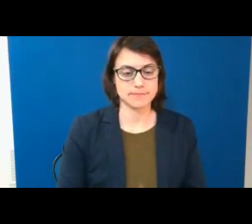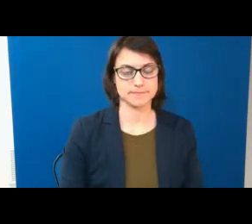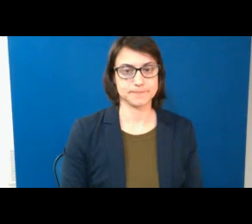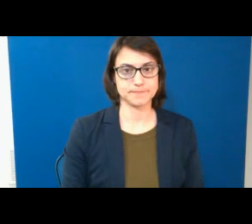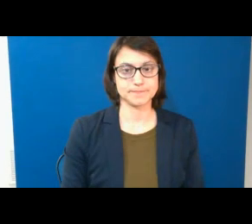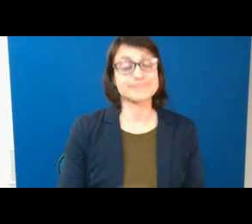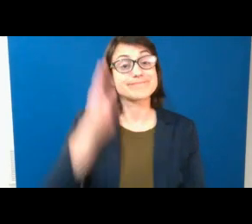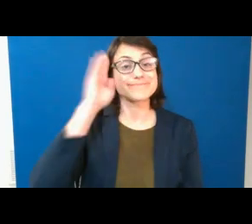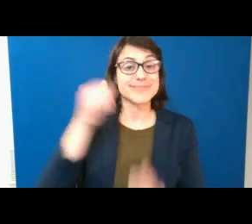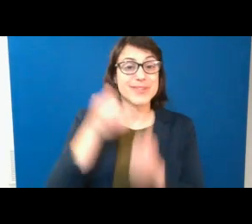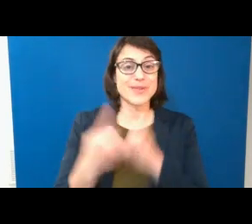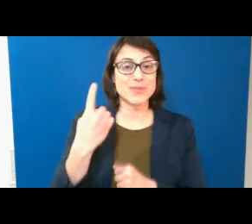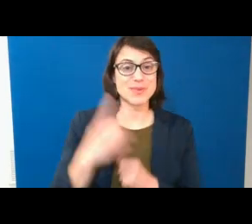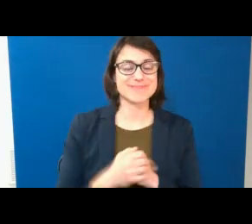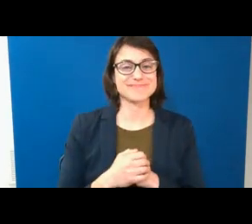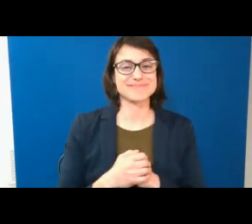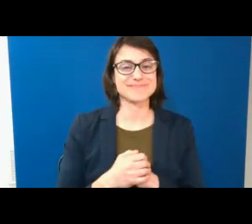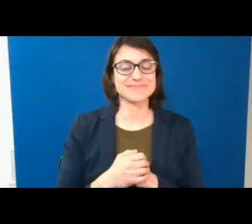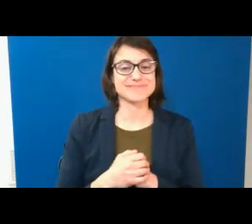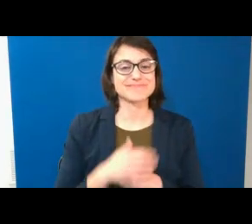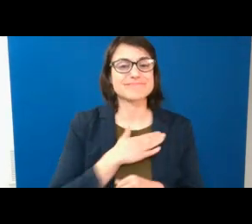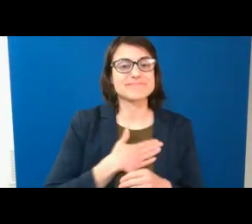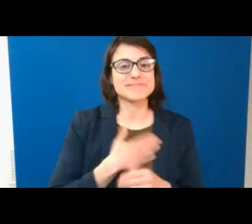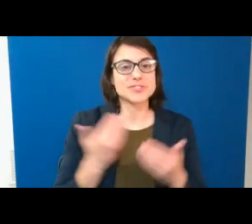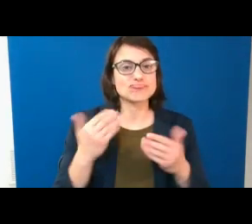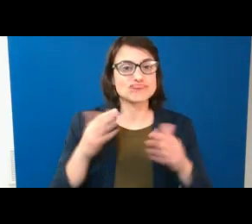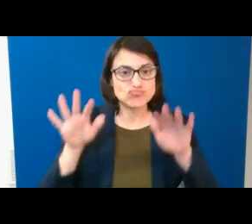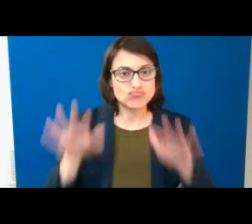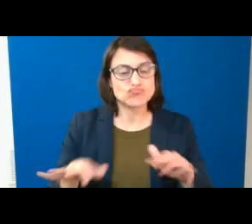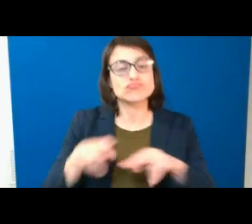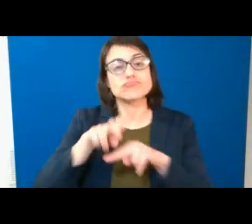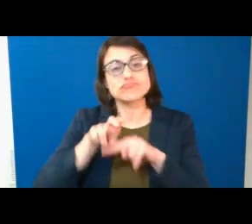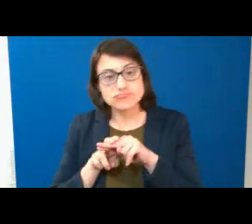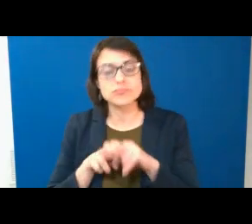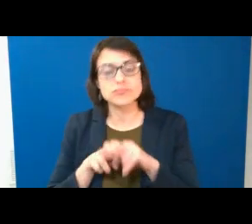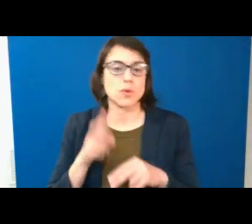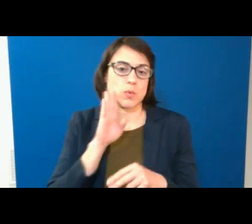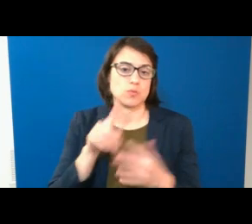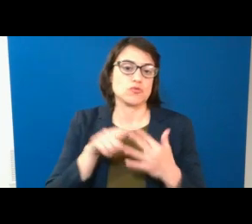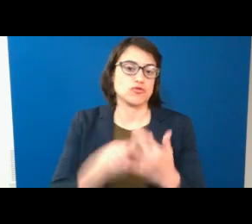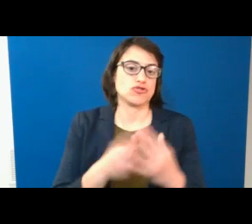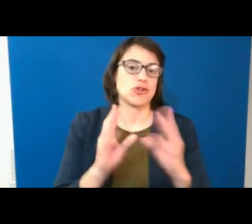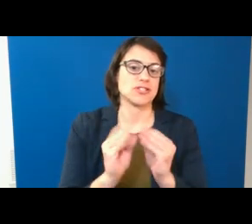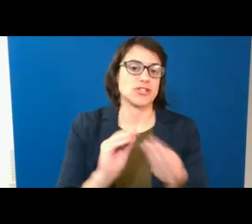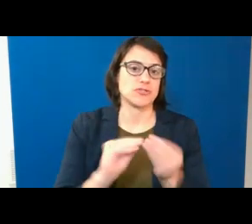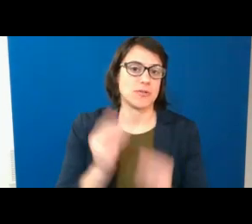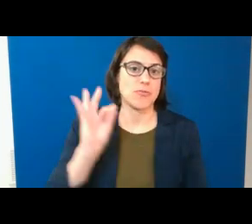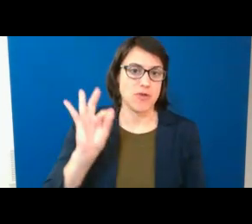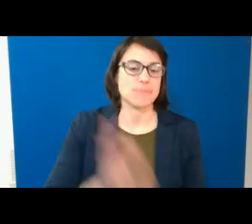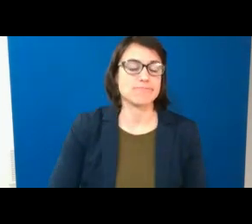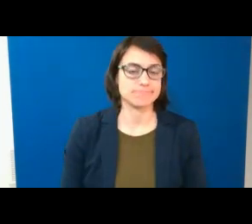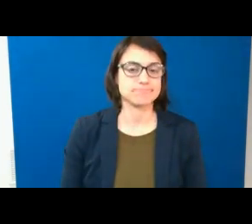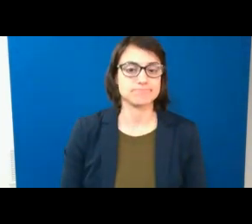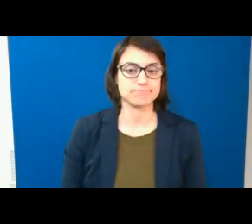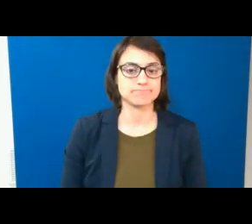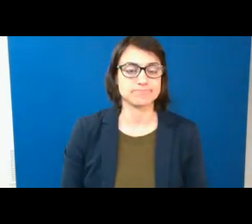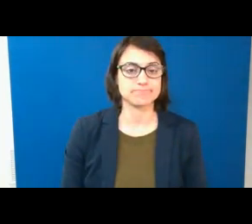Hello, everyone. Can we please get settled in? We're going to start our session 9. You go to the next slide,